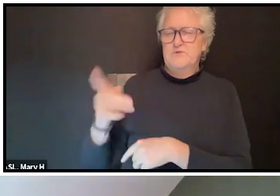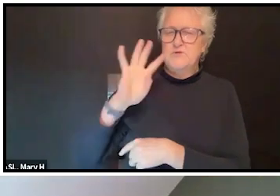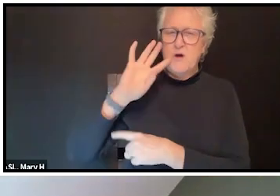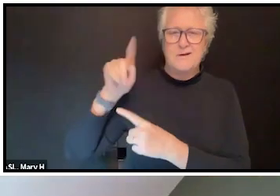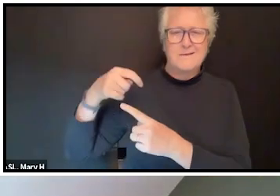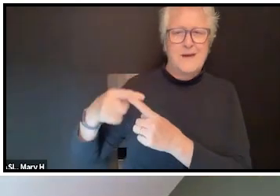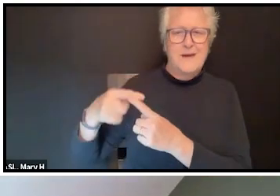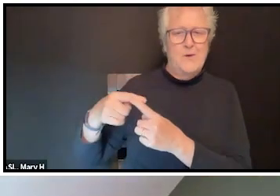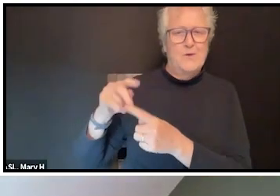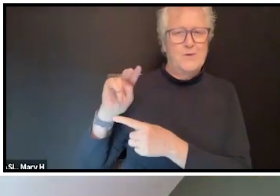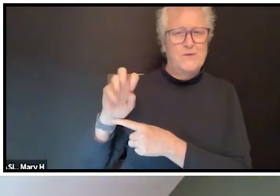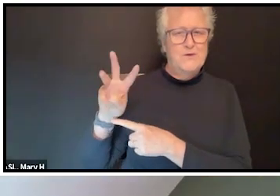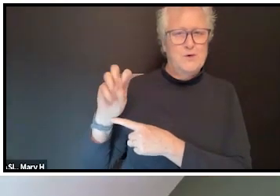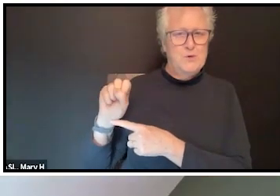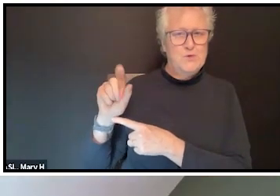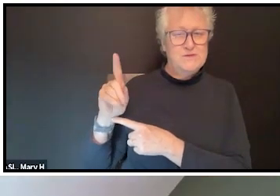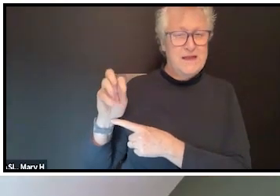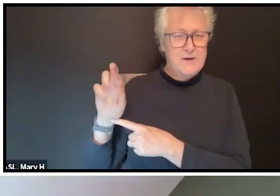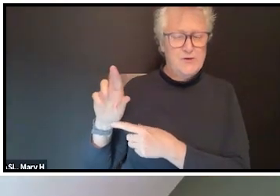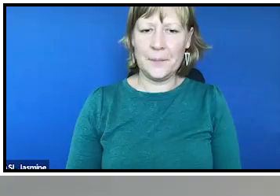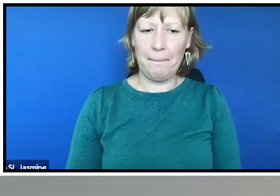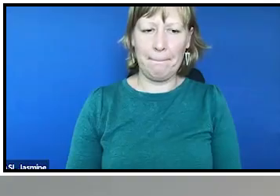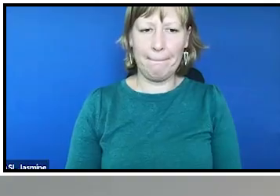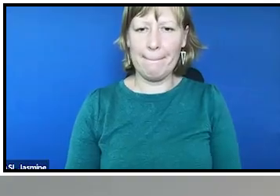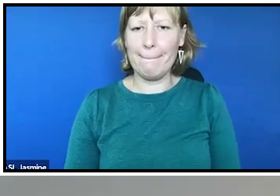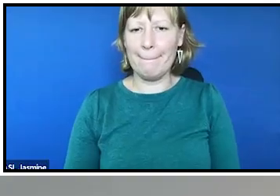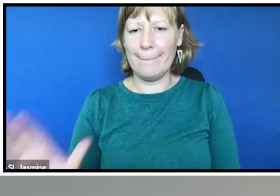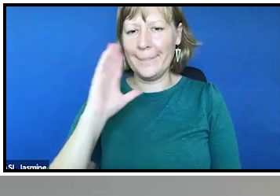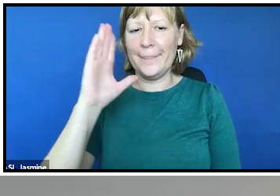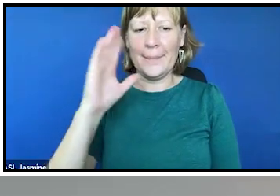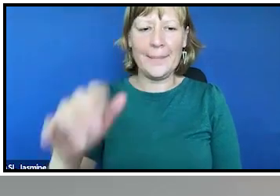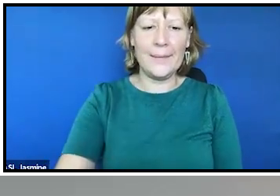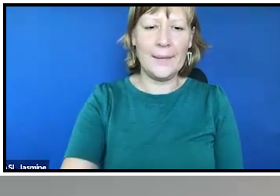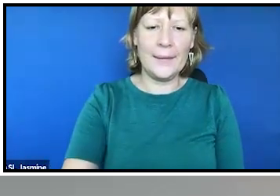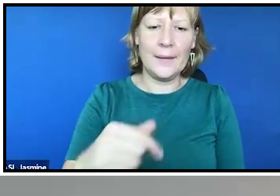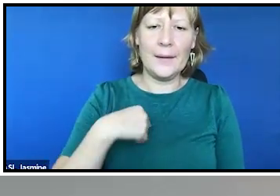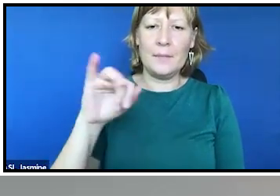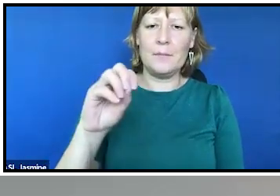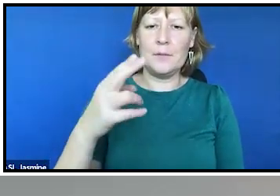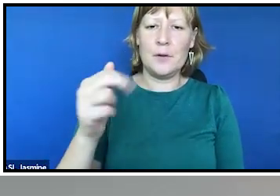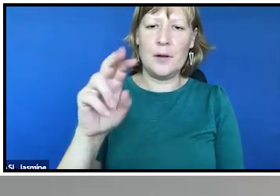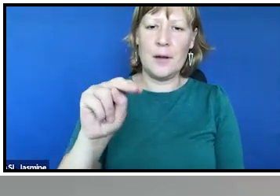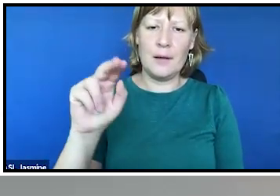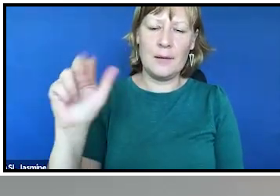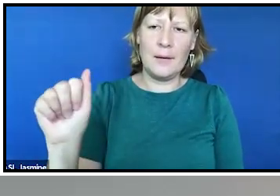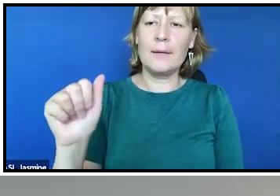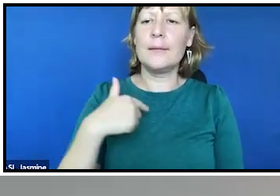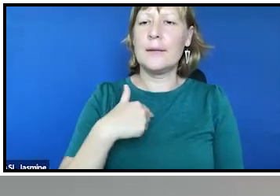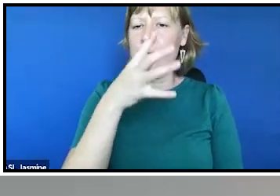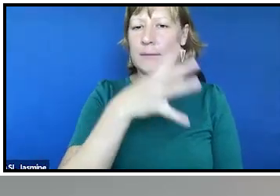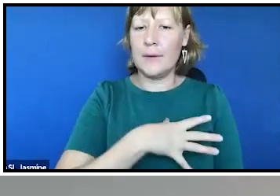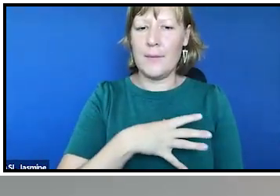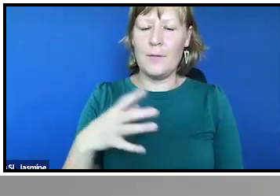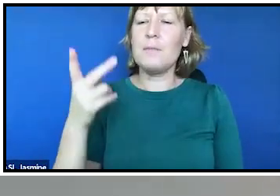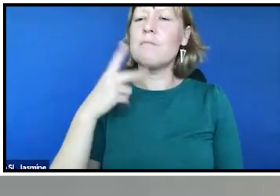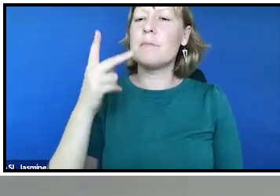the rights campaign. My name is Johanna Mercado. I am a female wearing a pink